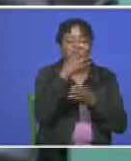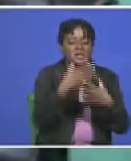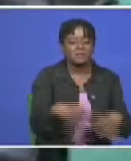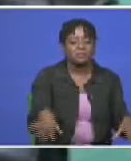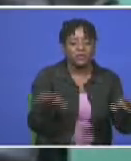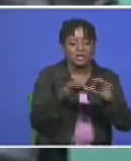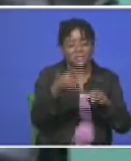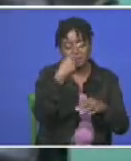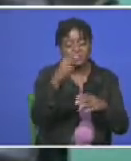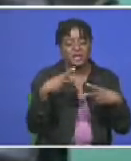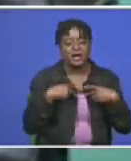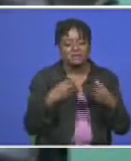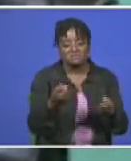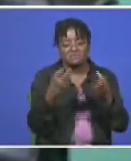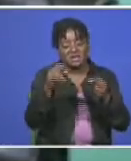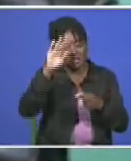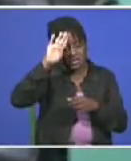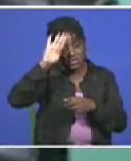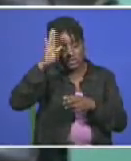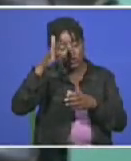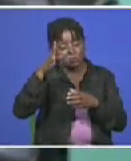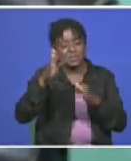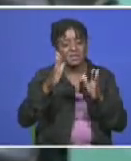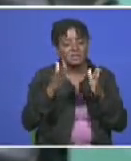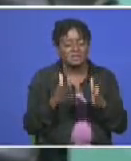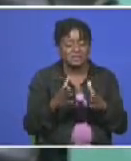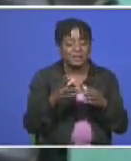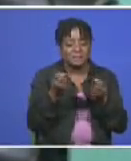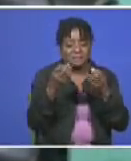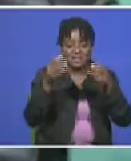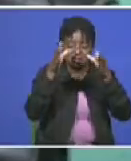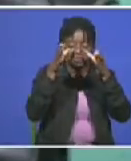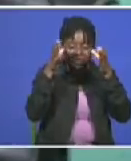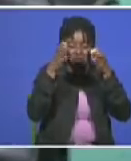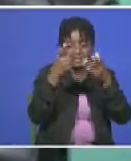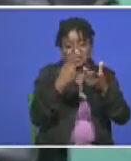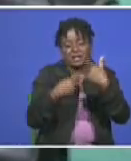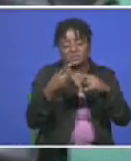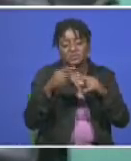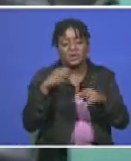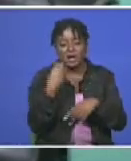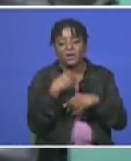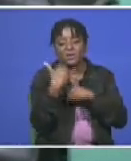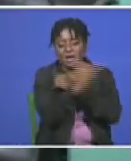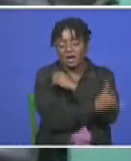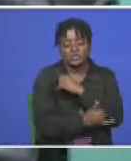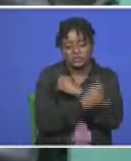having many Cubans, many Chinese come to our country. So